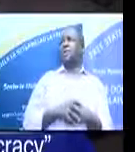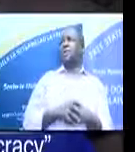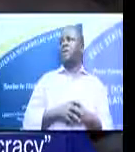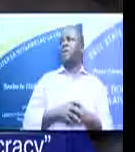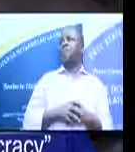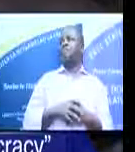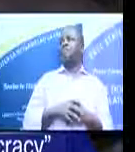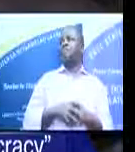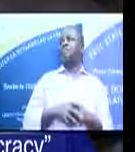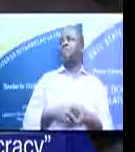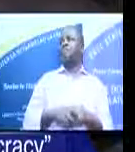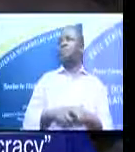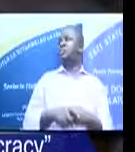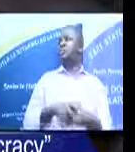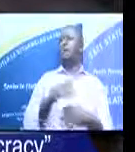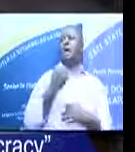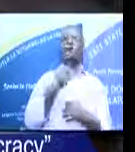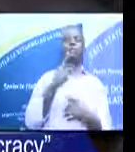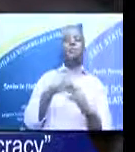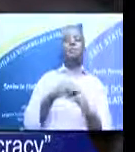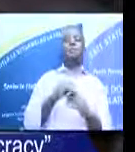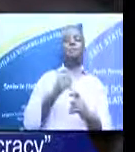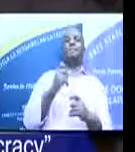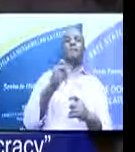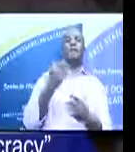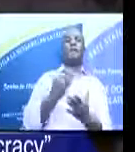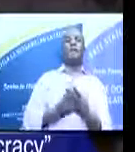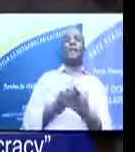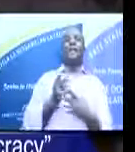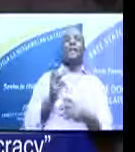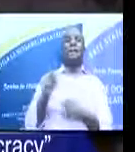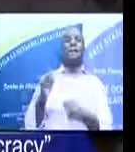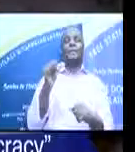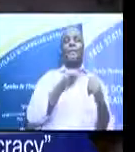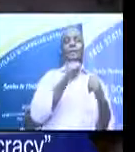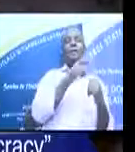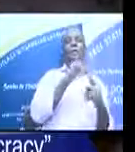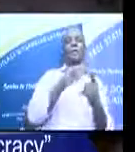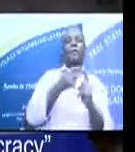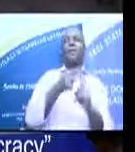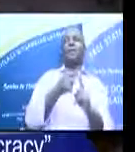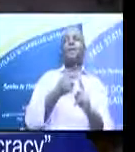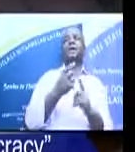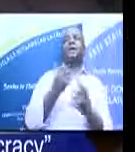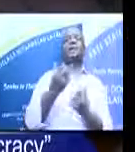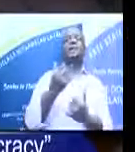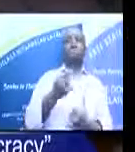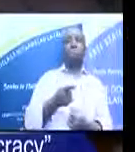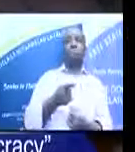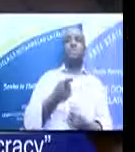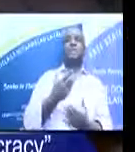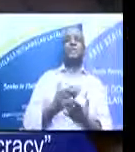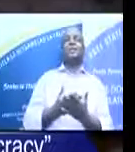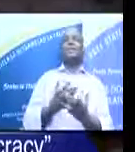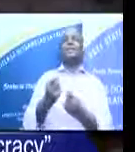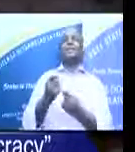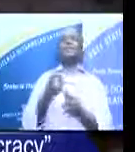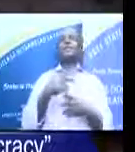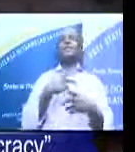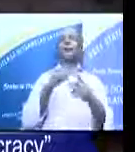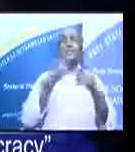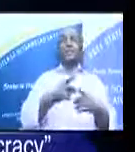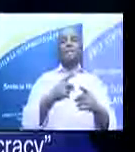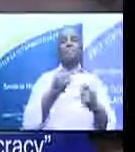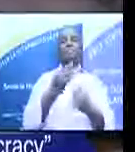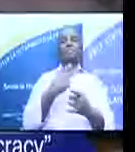you. No member shall refer to any matter on which a judicial